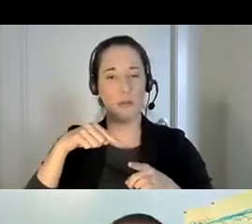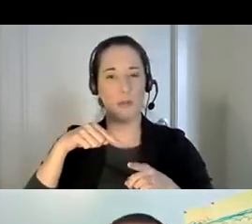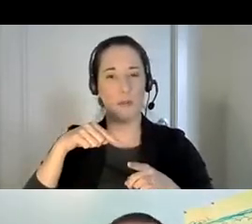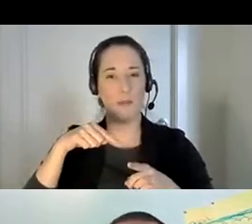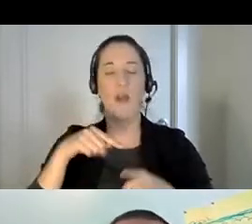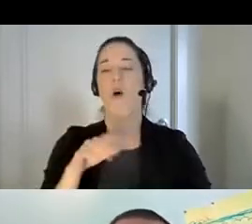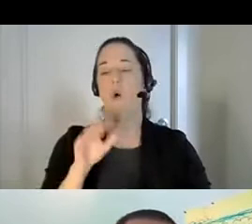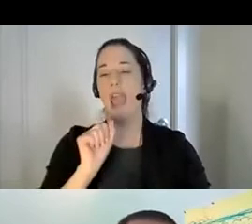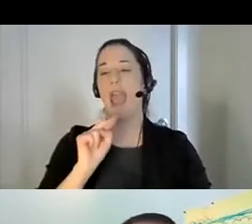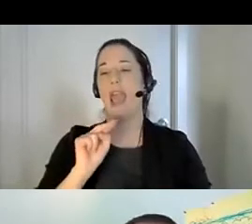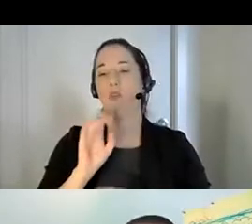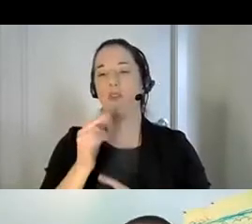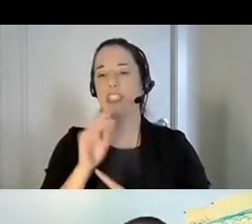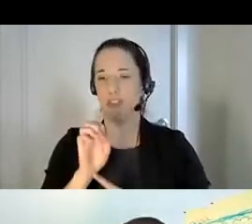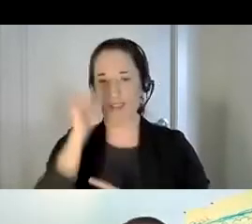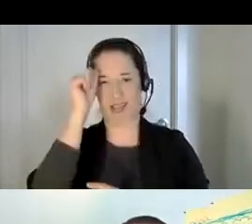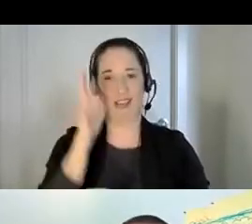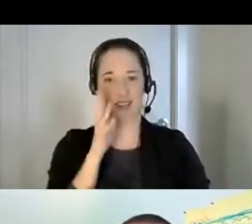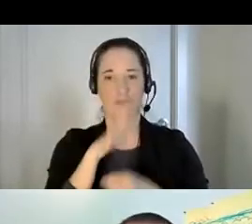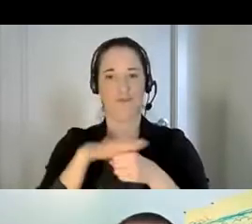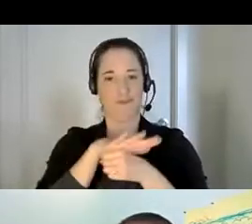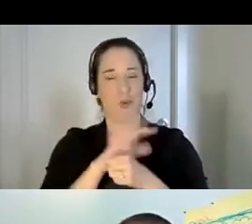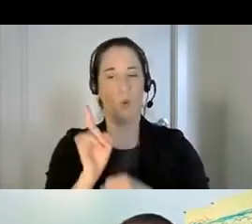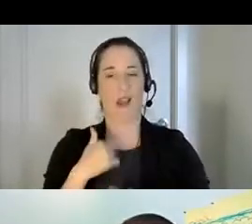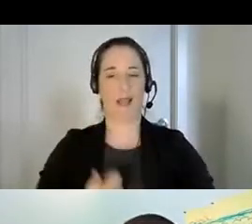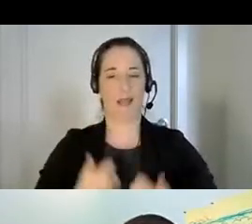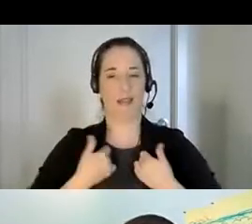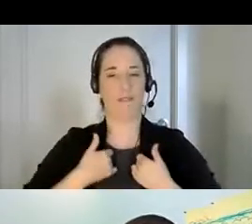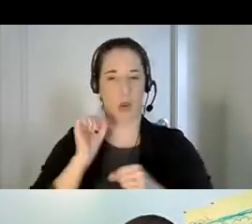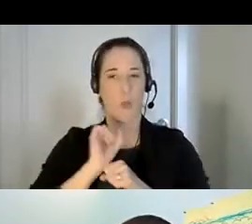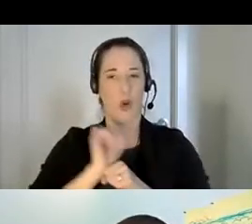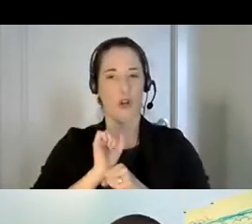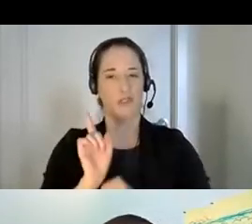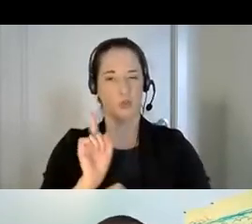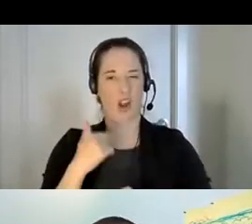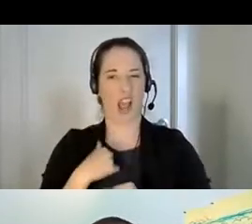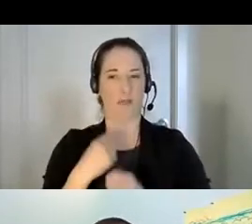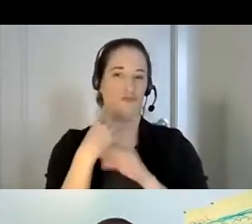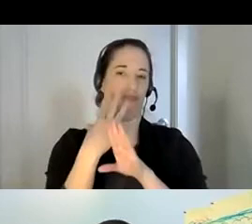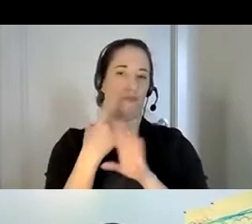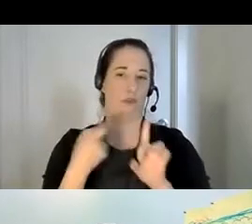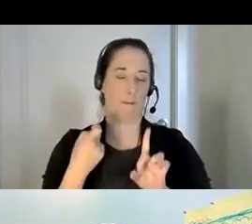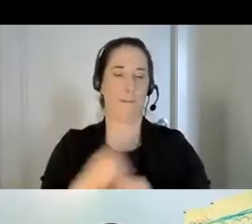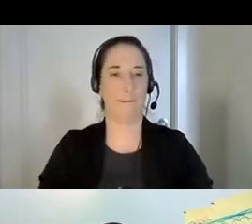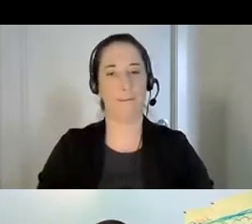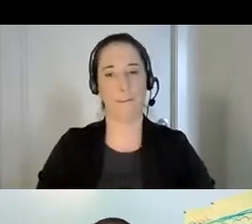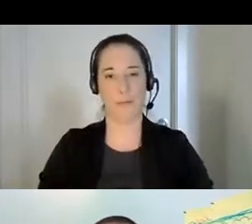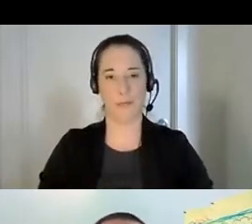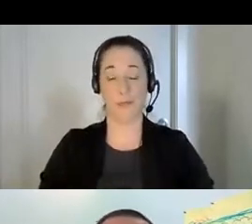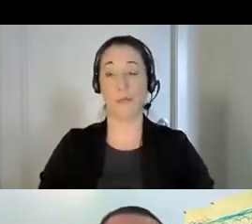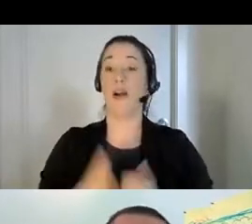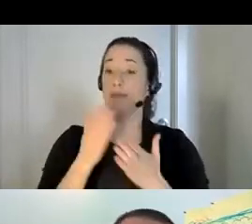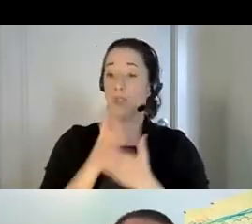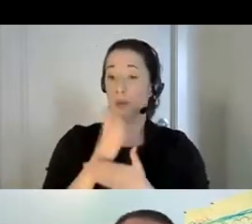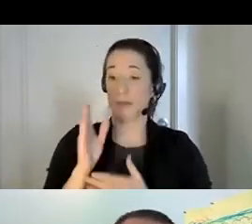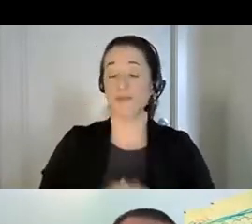Anchorage. It is here where I live and work. All right, so in